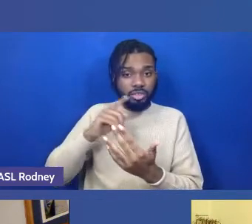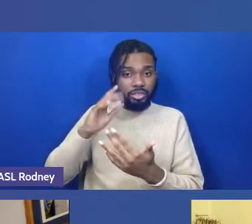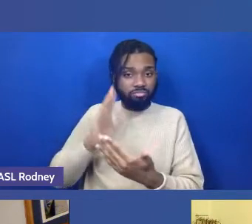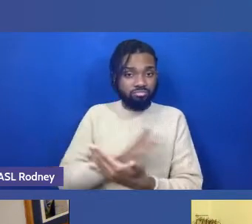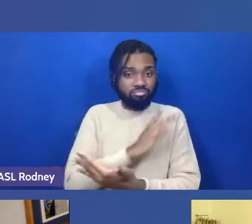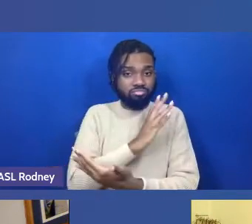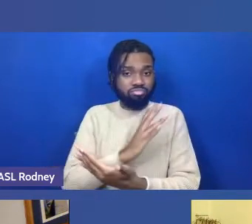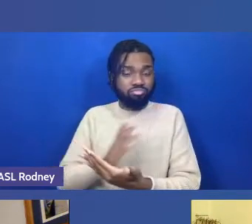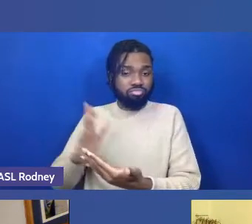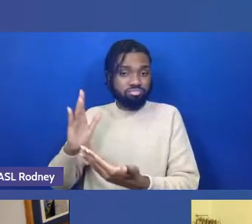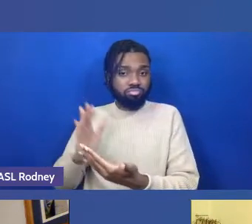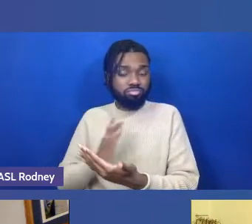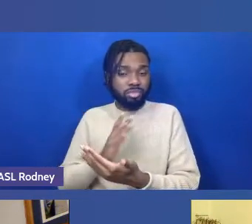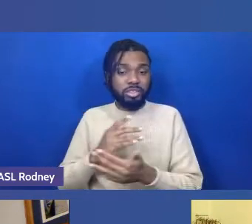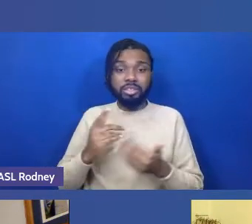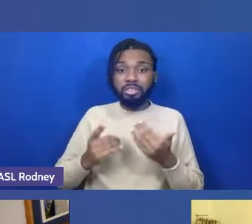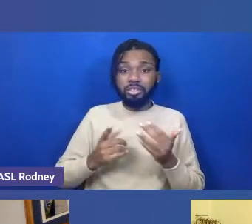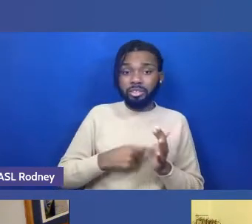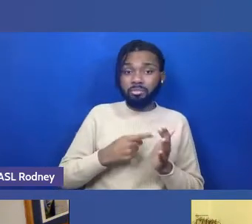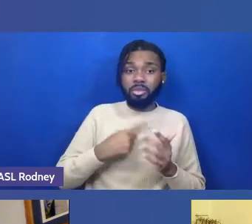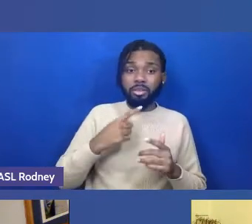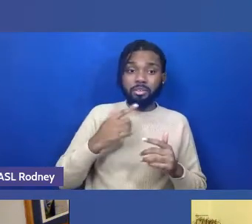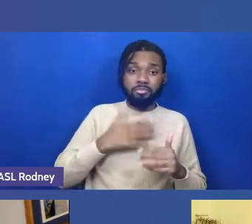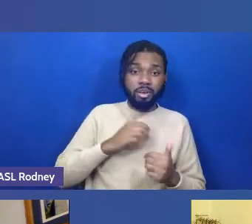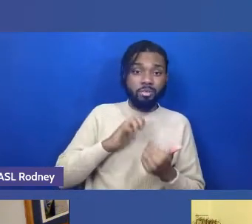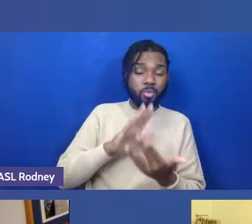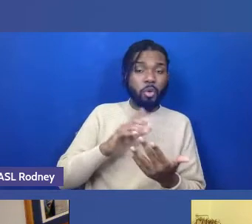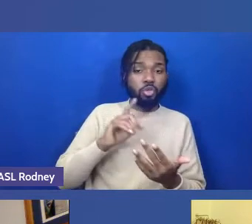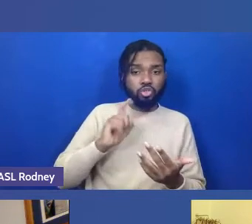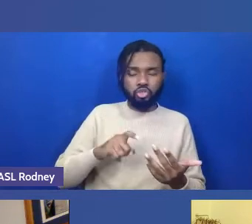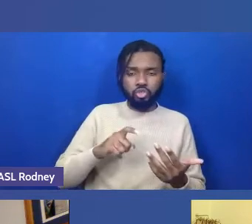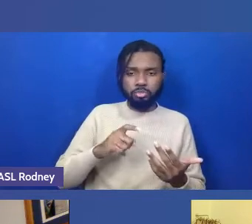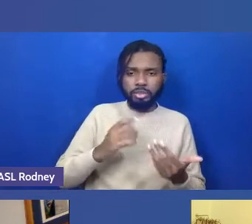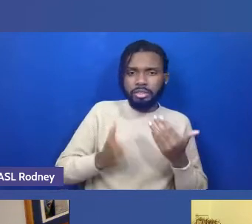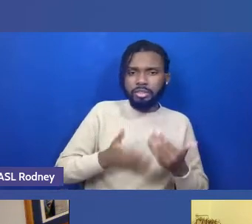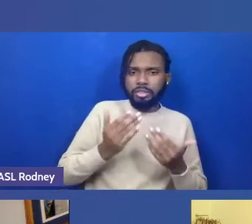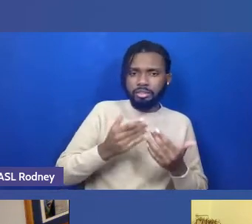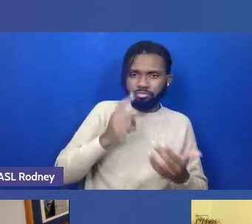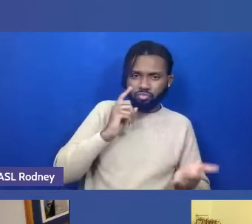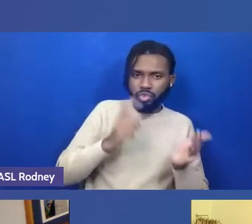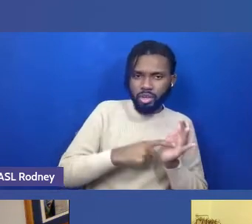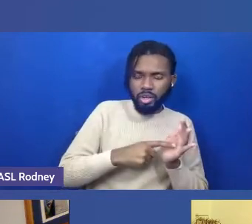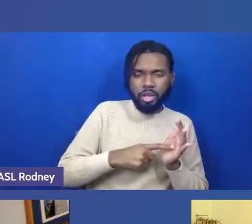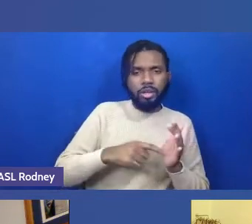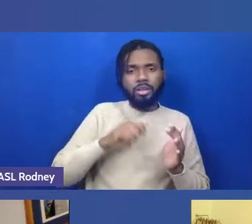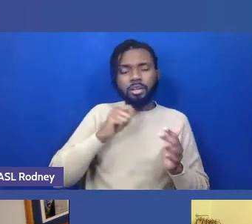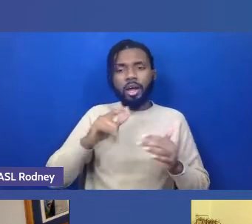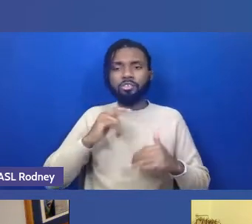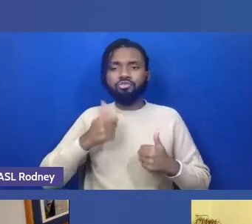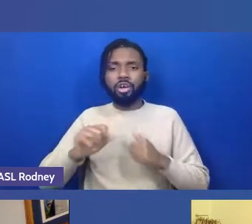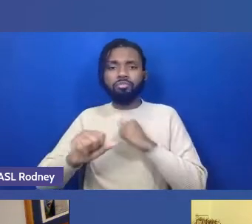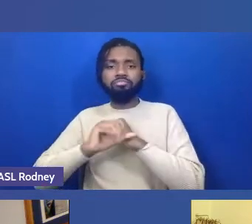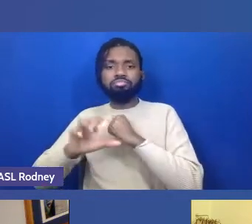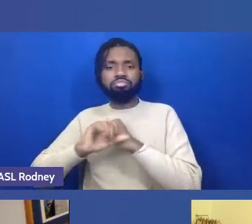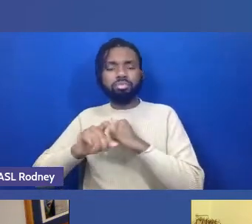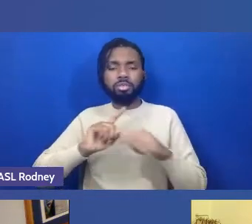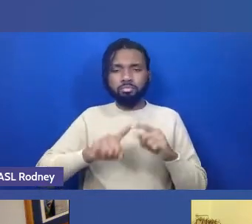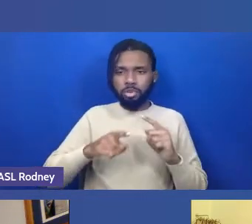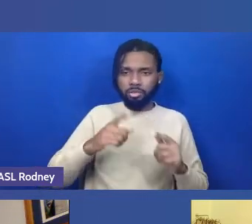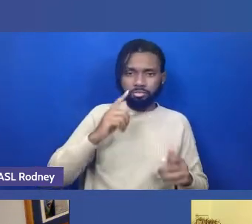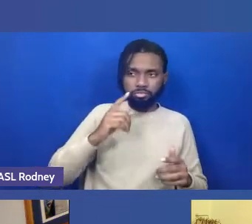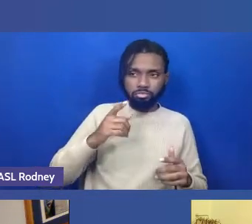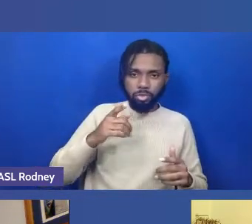really easily recognizable. Not necessarily commercial, but recognizable, right? Which means